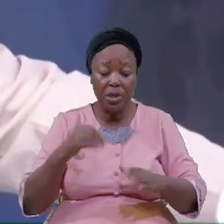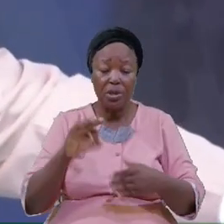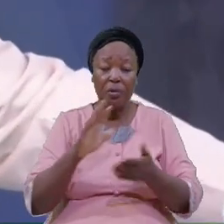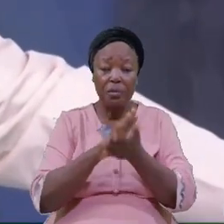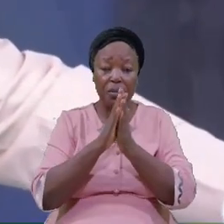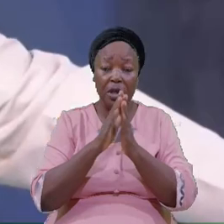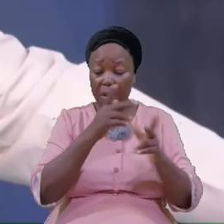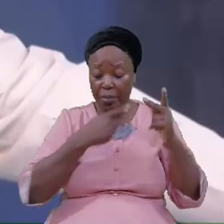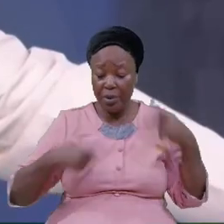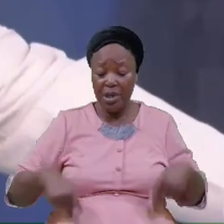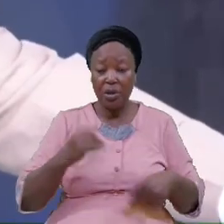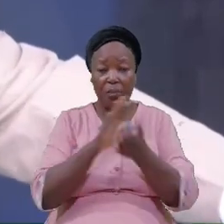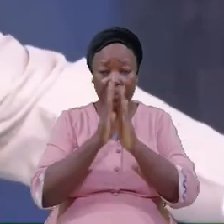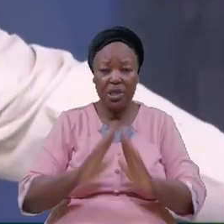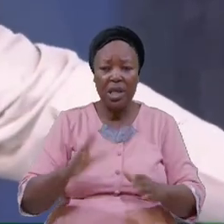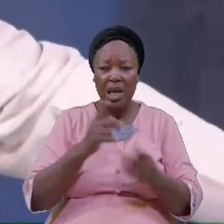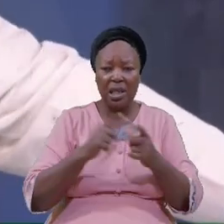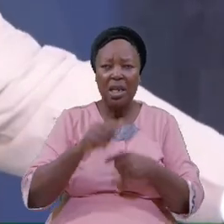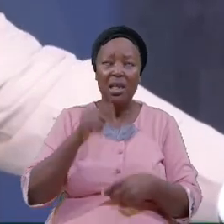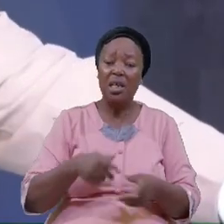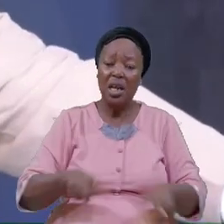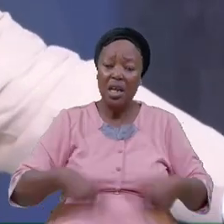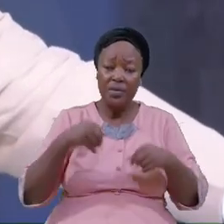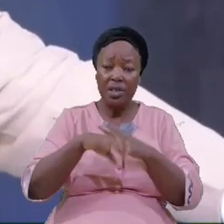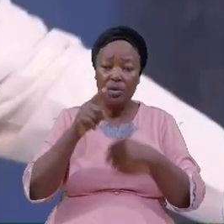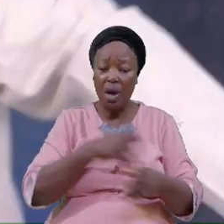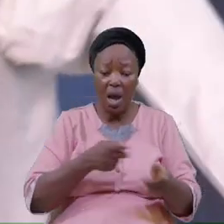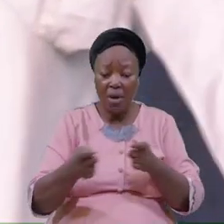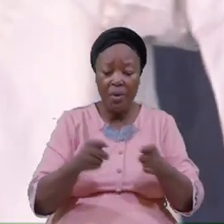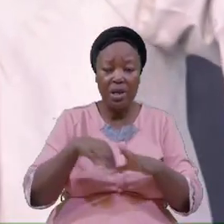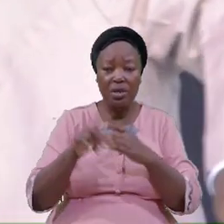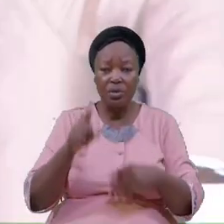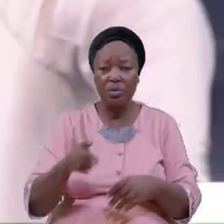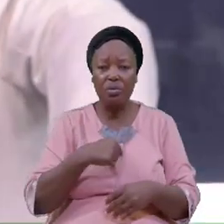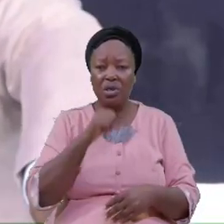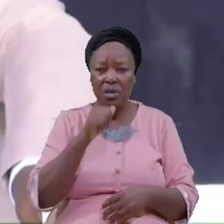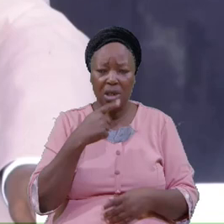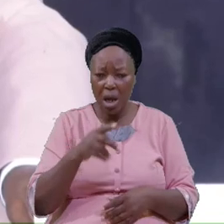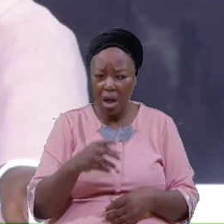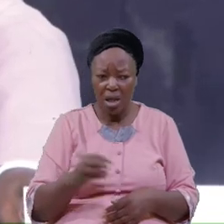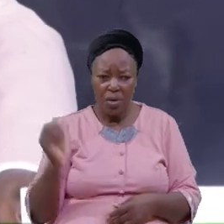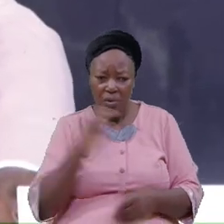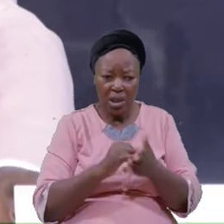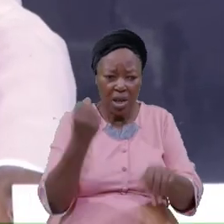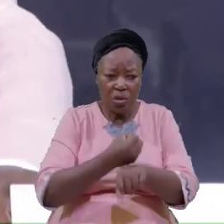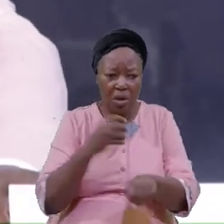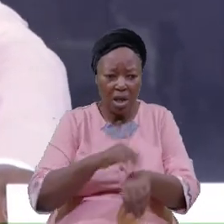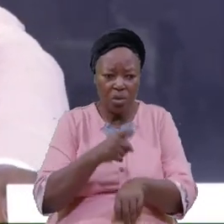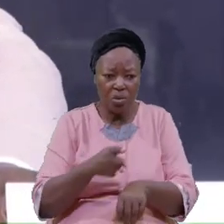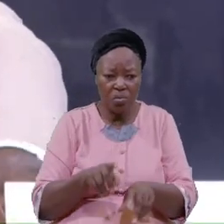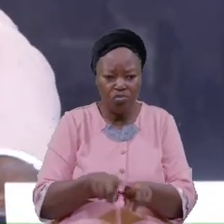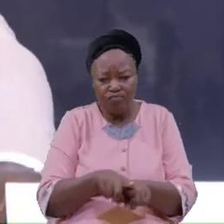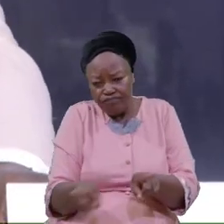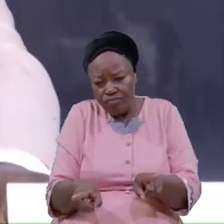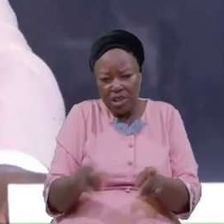he reigns in you. He will not say, they threw that stone at you, you dodged it, fell to the ground, pick